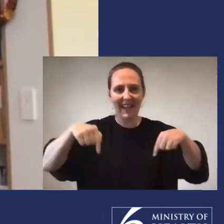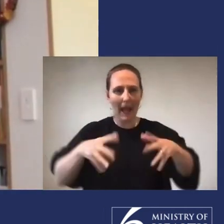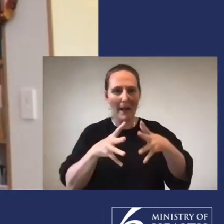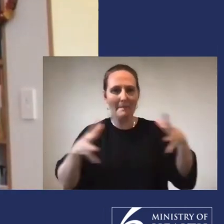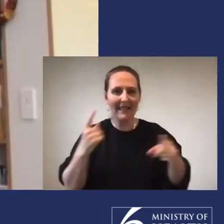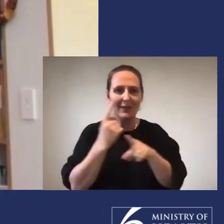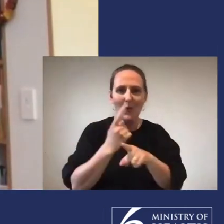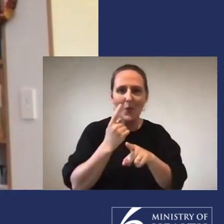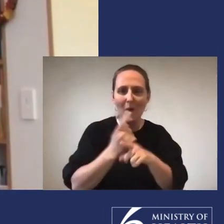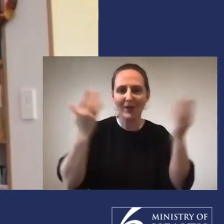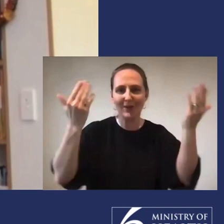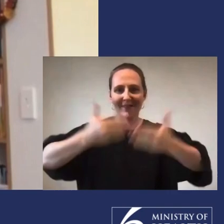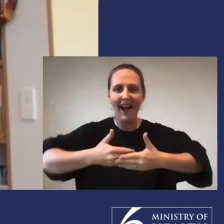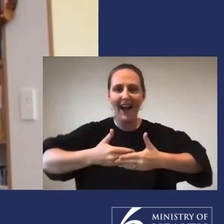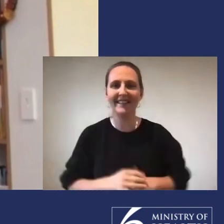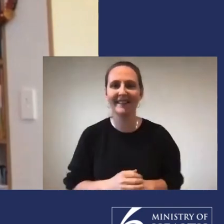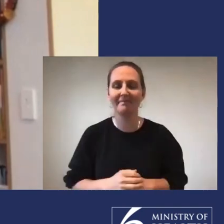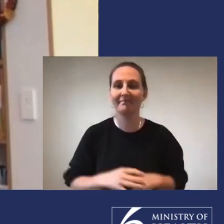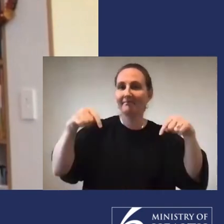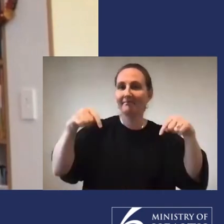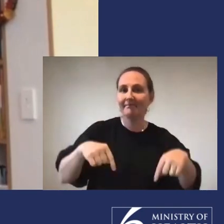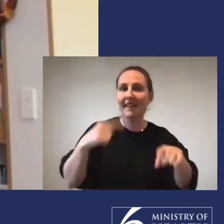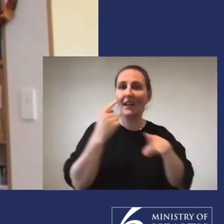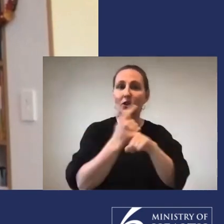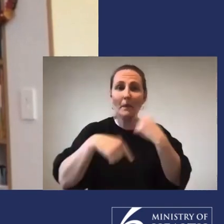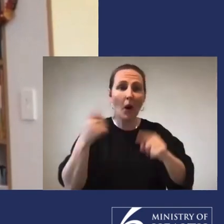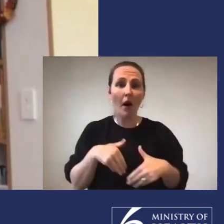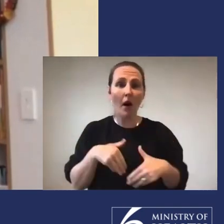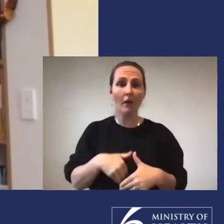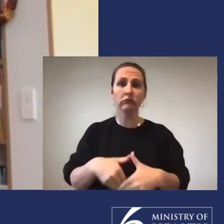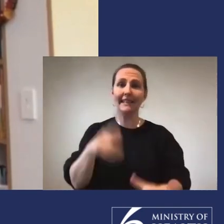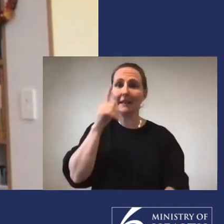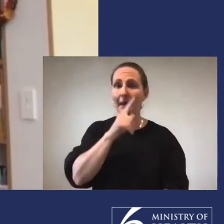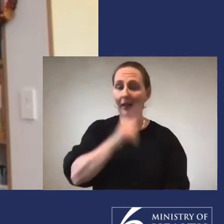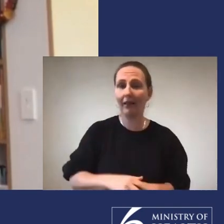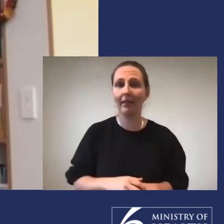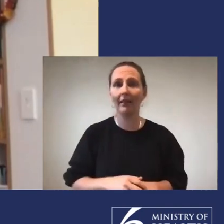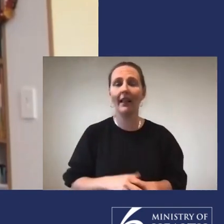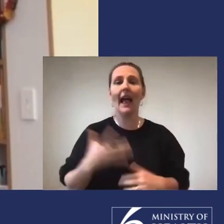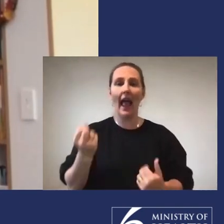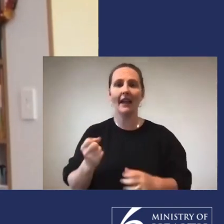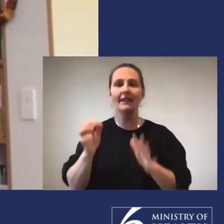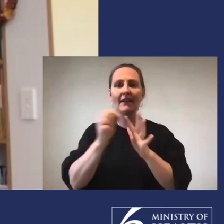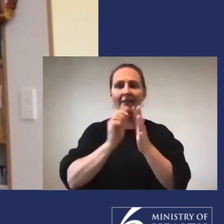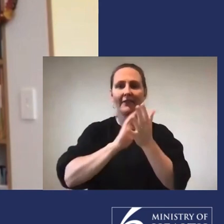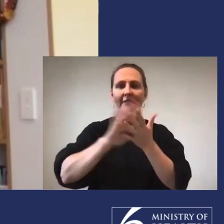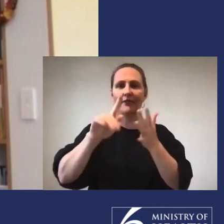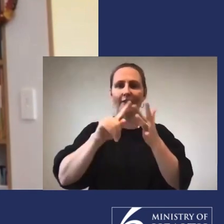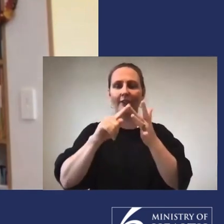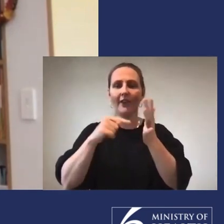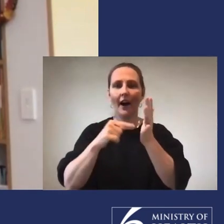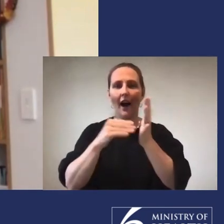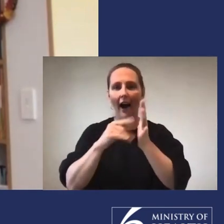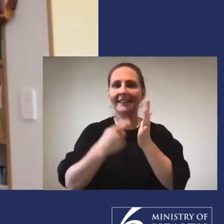are having tonight. It is all about pregnant people and the Pfizer vaccine. And I know it's something that new